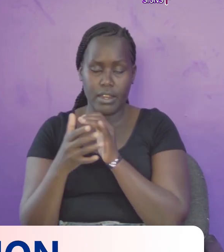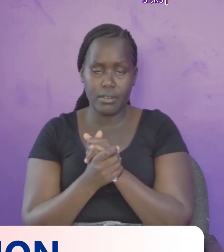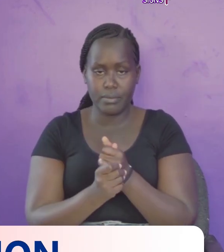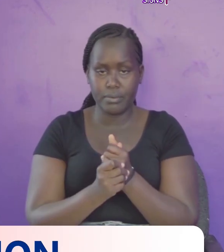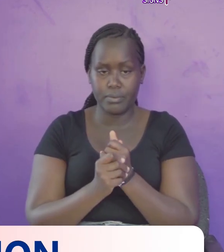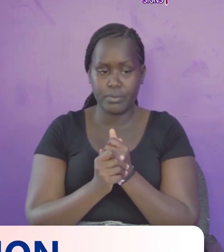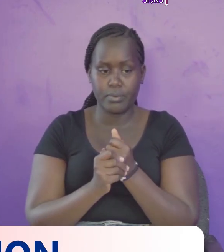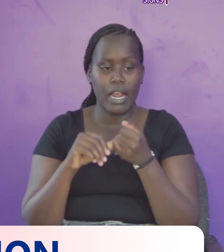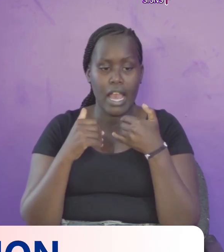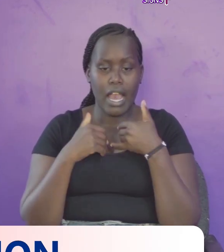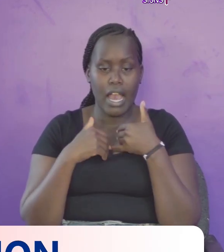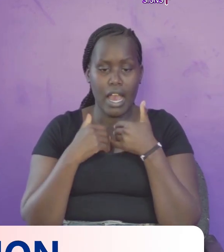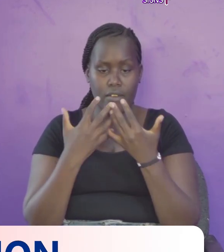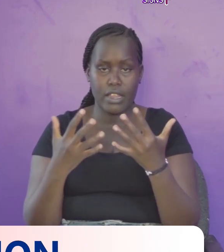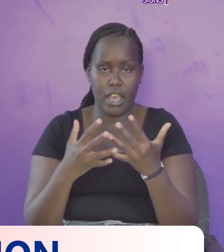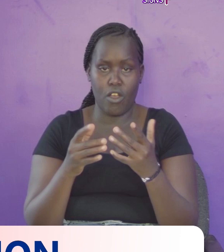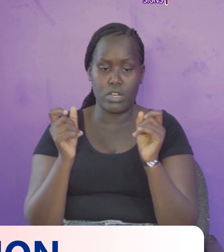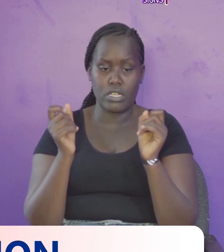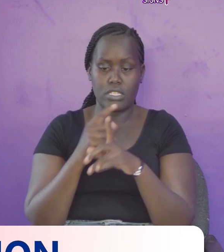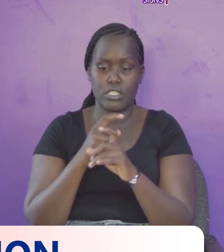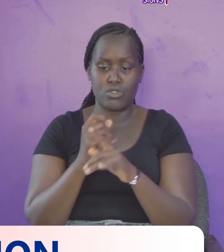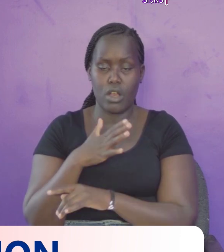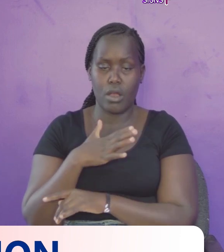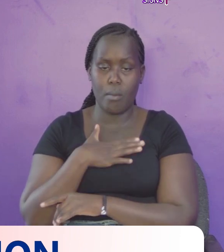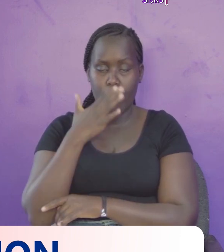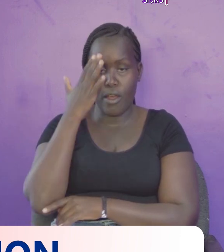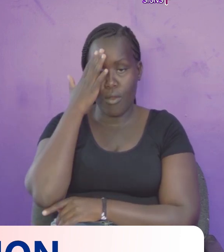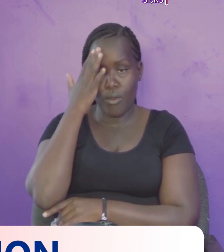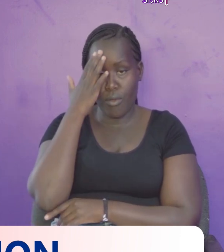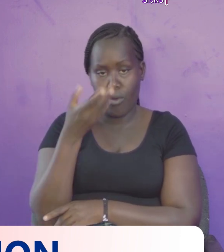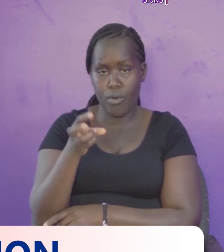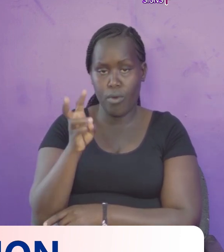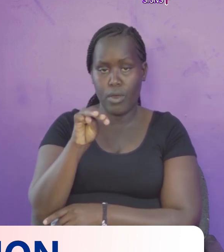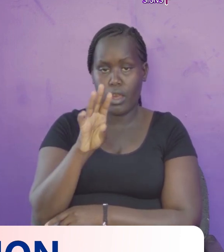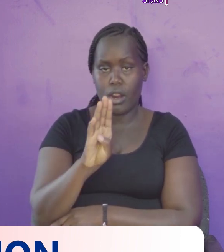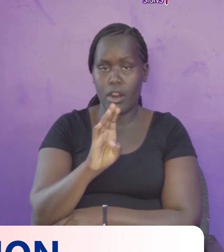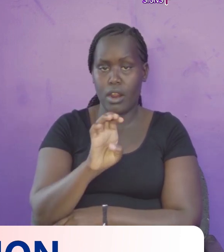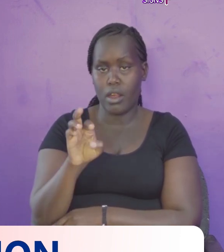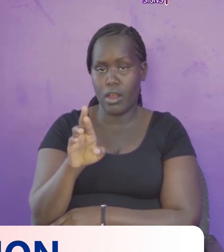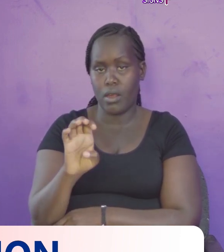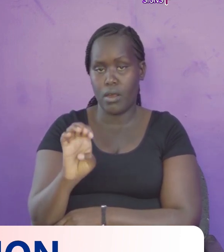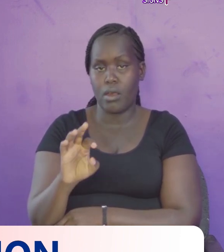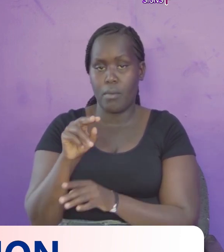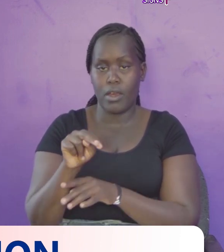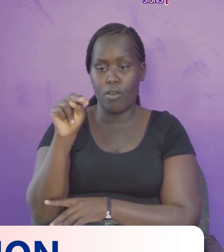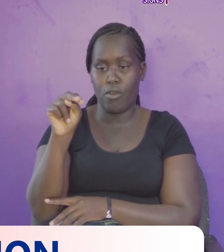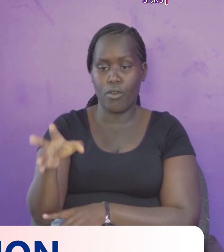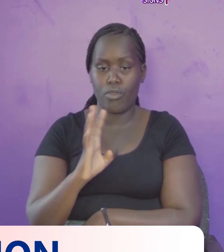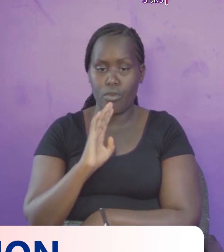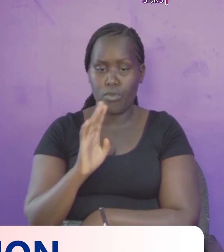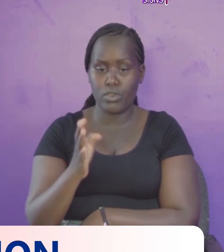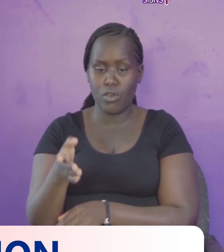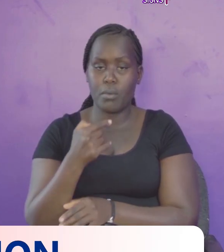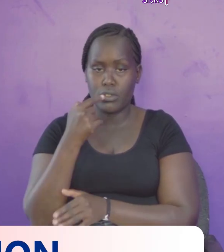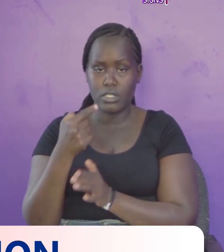Wamudende. I'll put that thing on my TikTok. You know, in Mbeere North, we really spoke here na tukasema